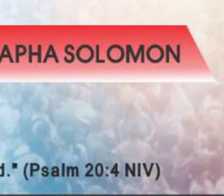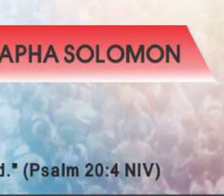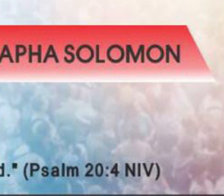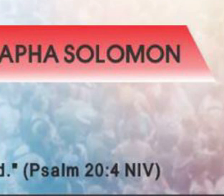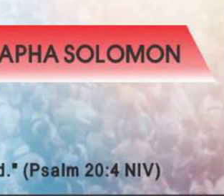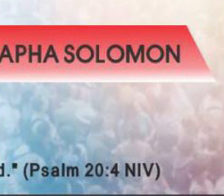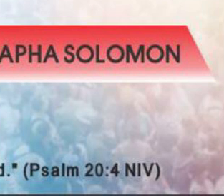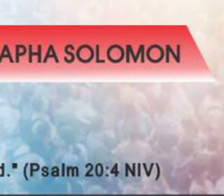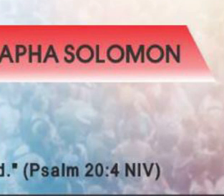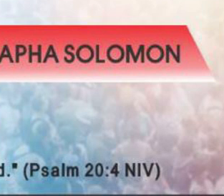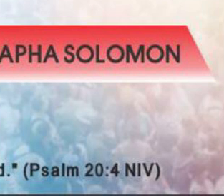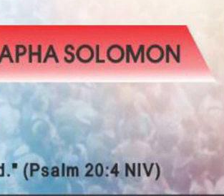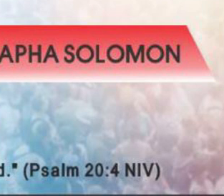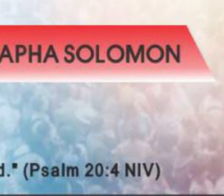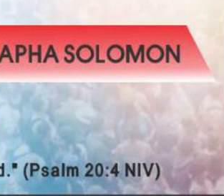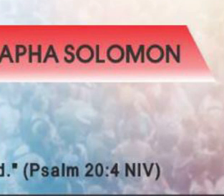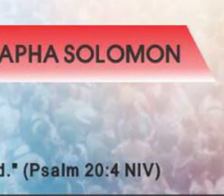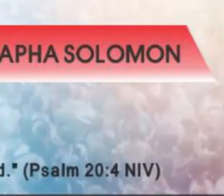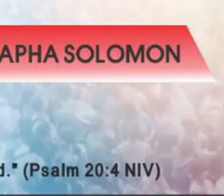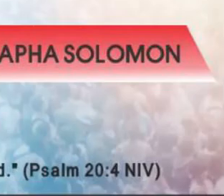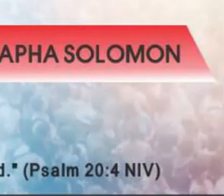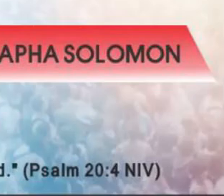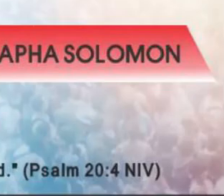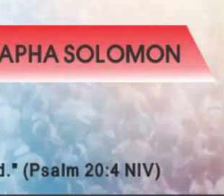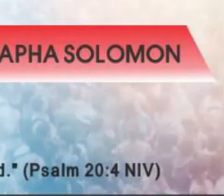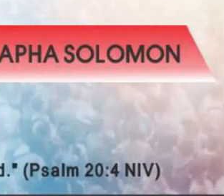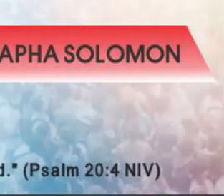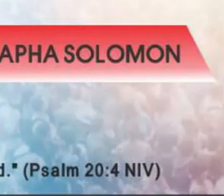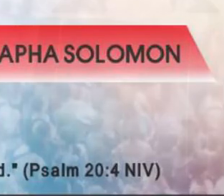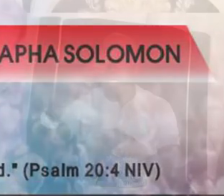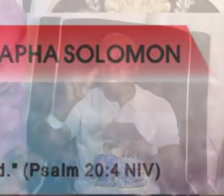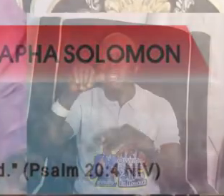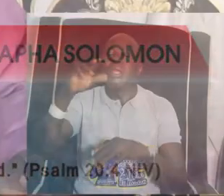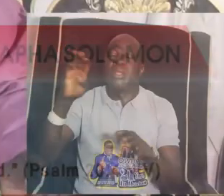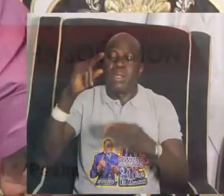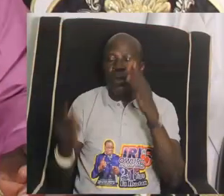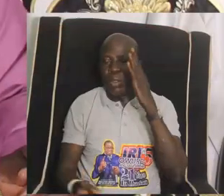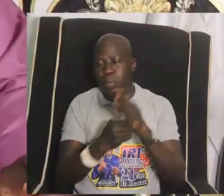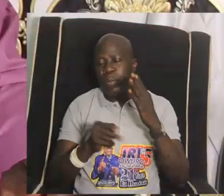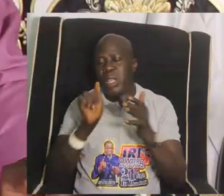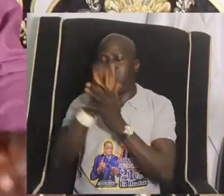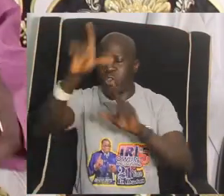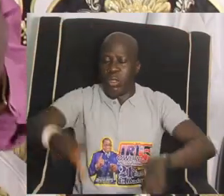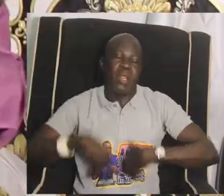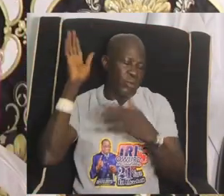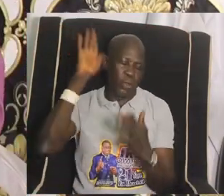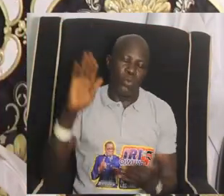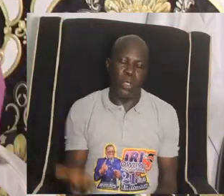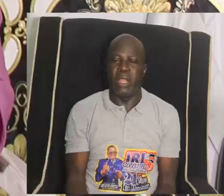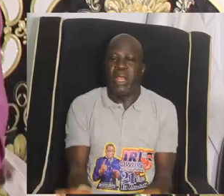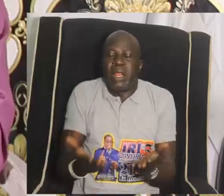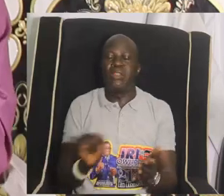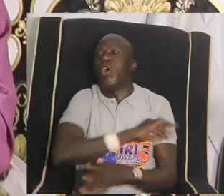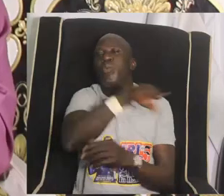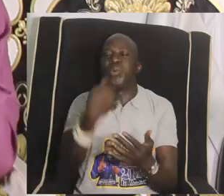101 52 98 950. Seed of Tagore Church, no Magbojade, Nizanis Bank, no Kojas, Aye, Adi. Amen. Your love will rise in Jesus'